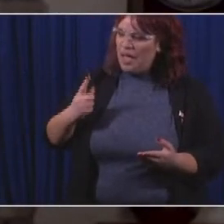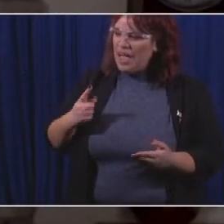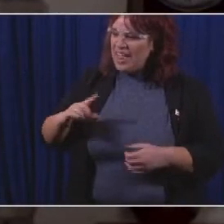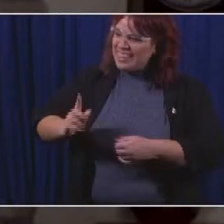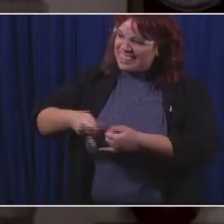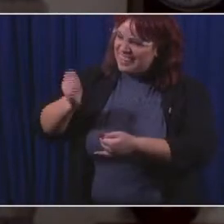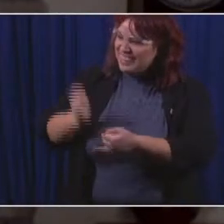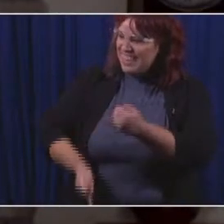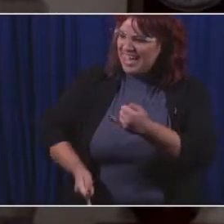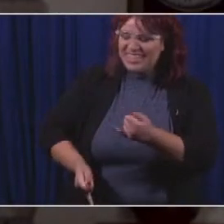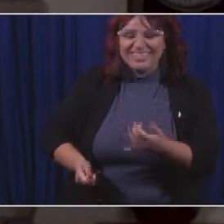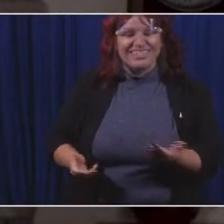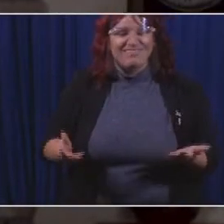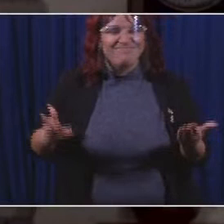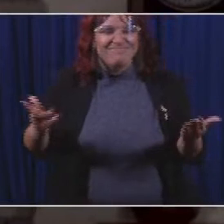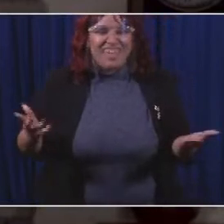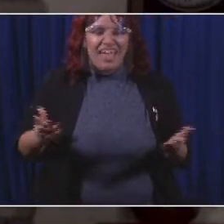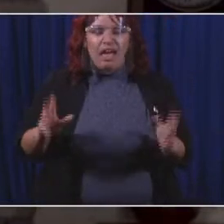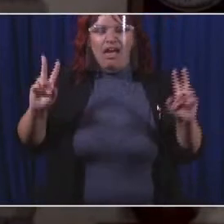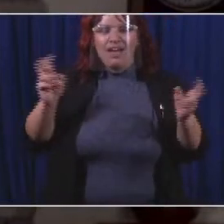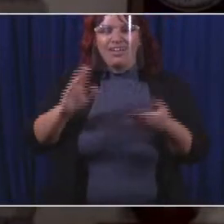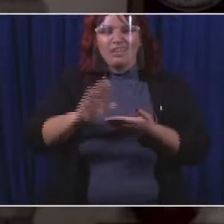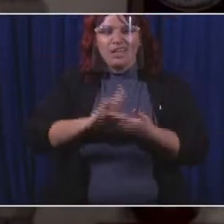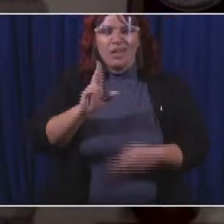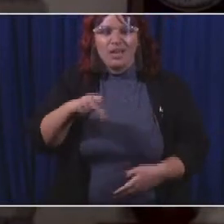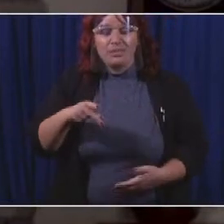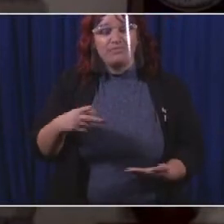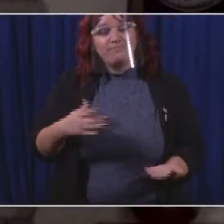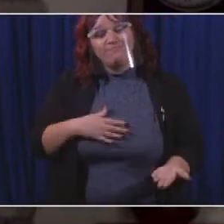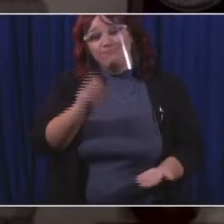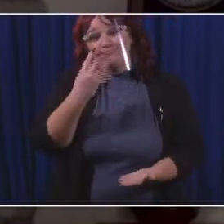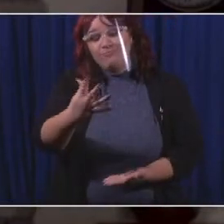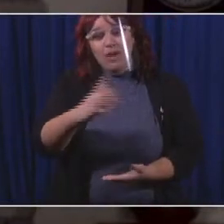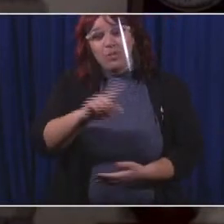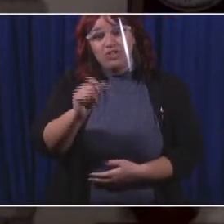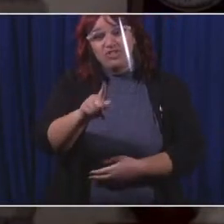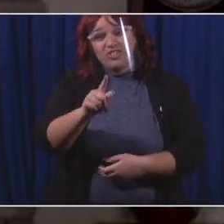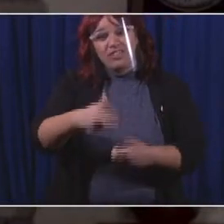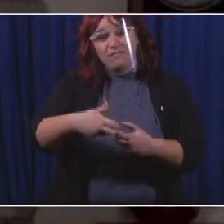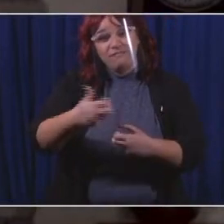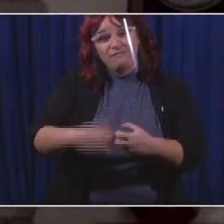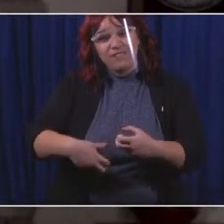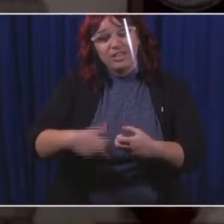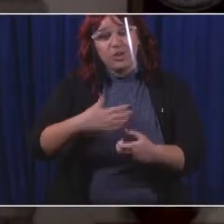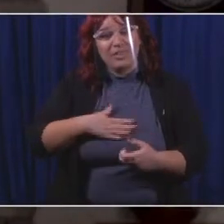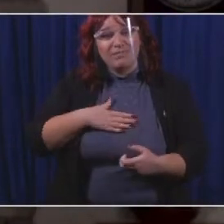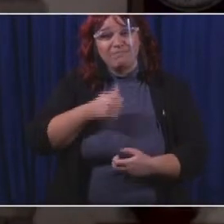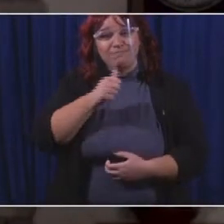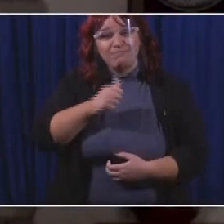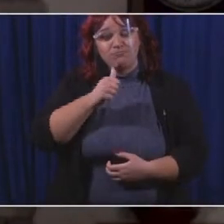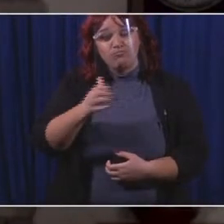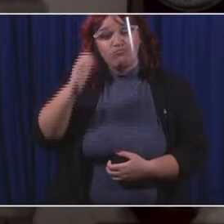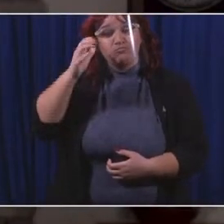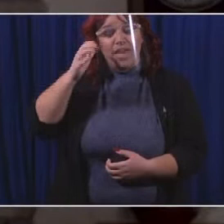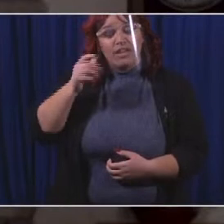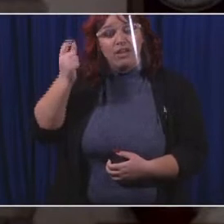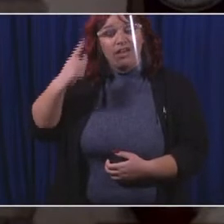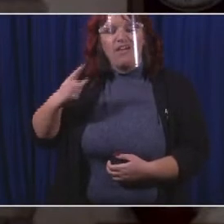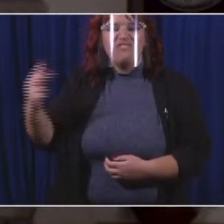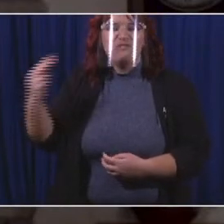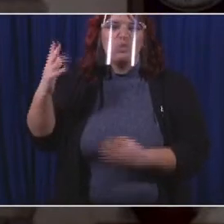bat last, cleanup, if you will. Governor, tough question, and I'll appreciate your patience with it. It's from a viewer, and it's two